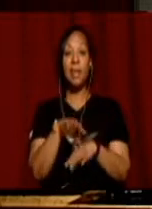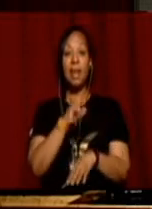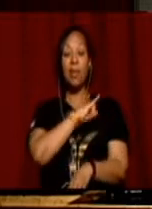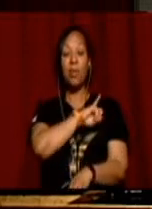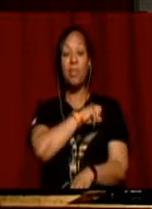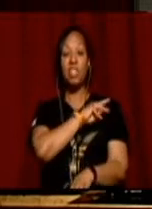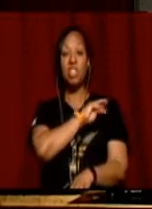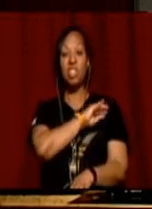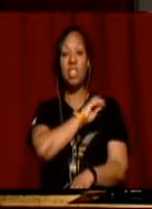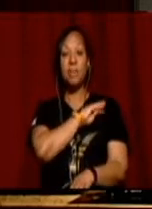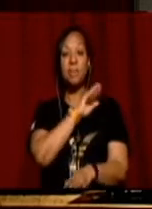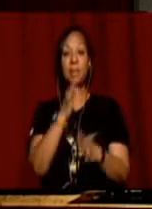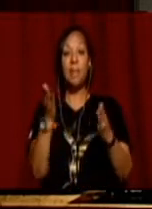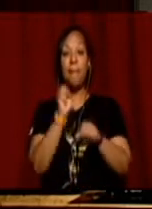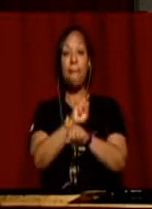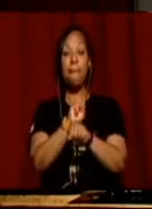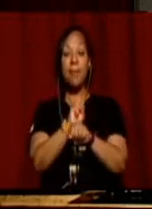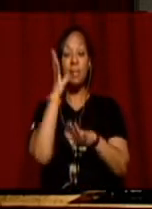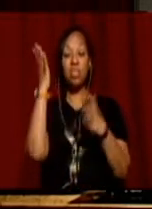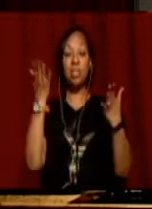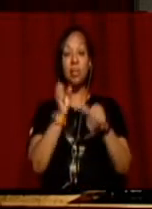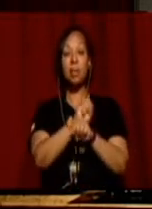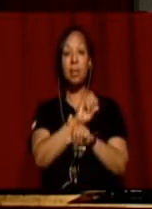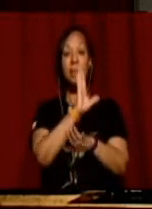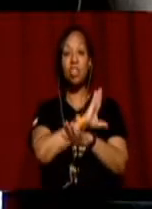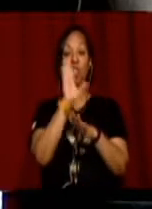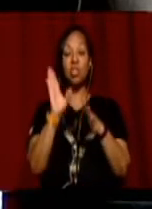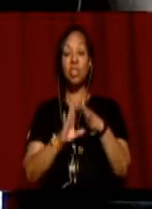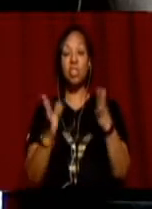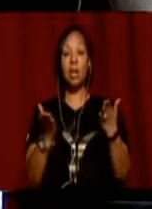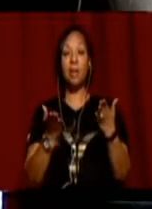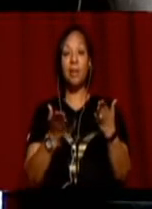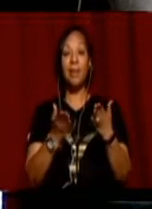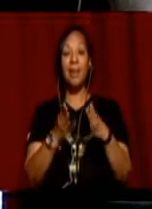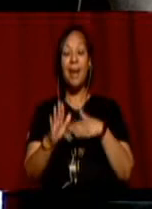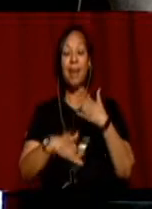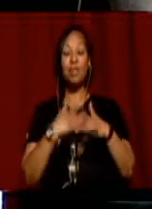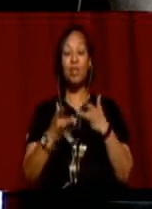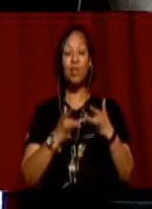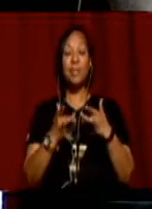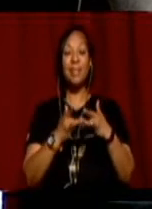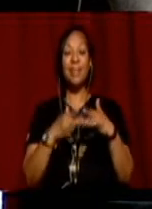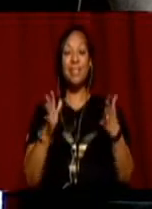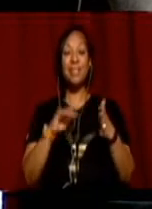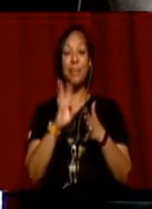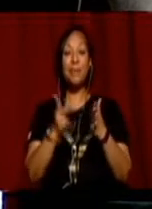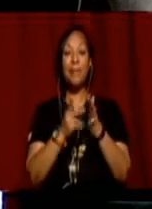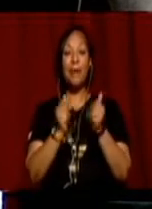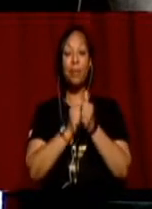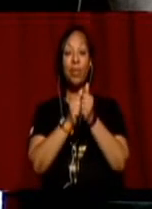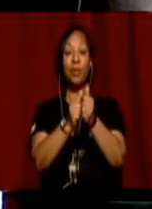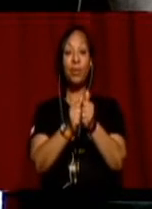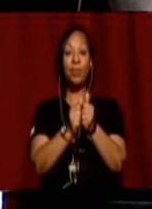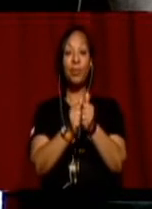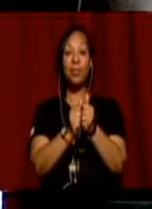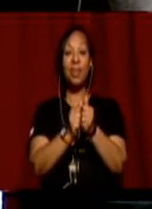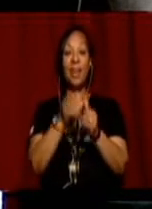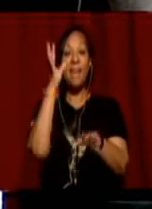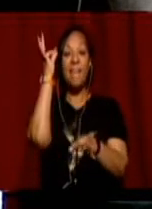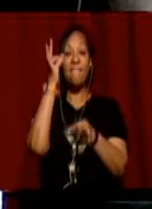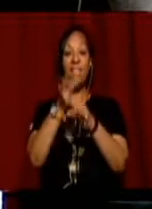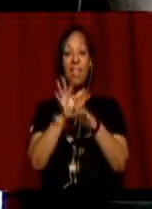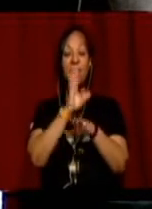James Meeks, pastor here at the Salem Baptist Church of Chicago, and I am so excited to be back with you on Faith